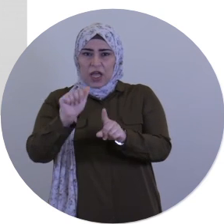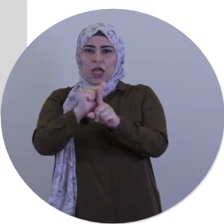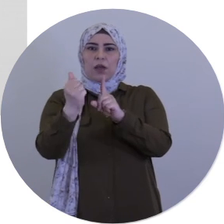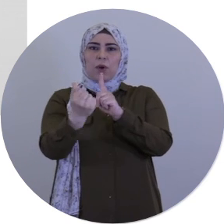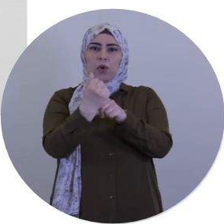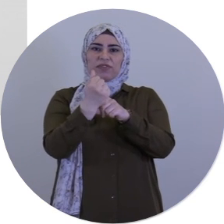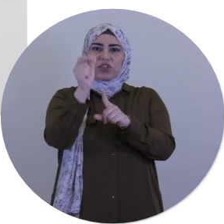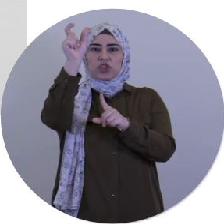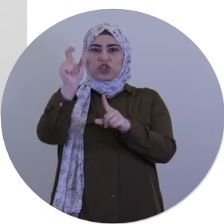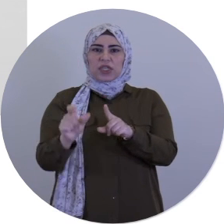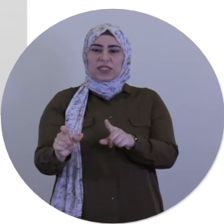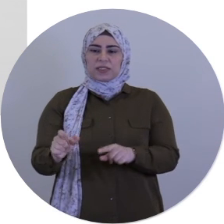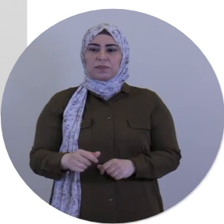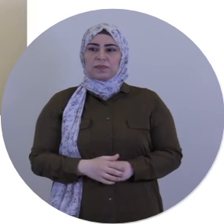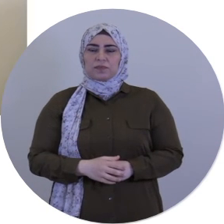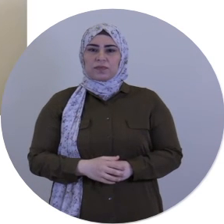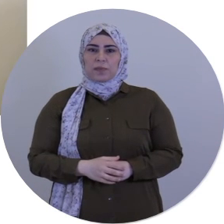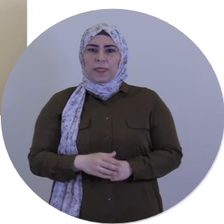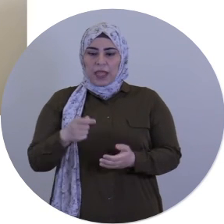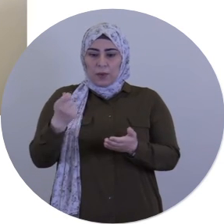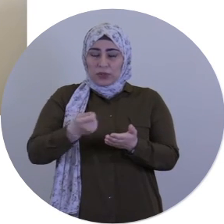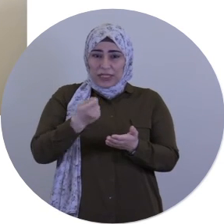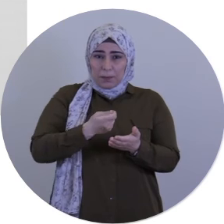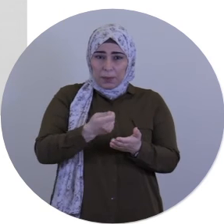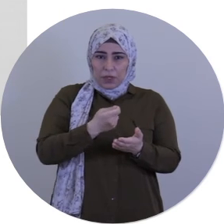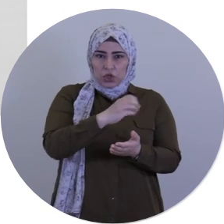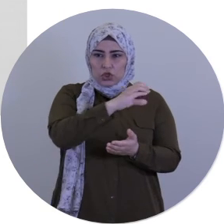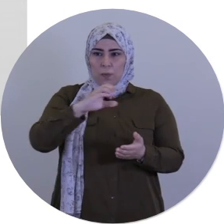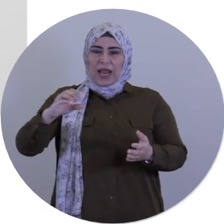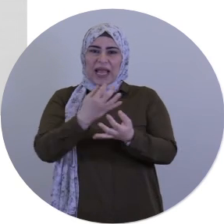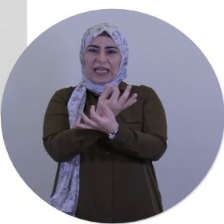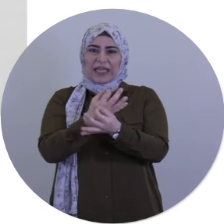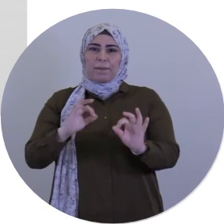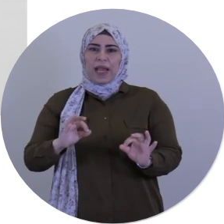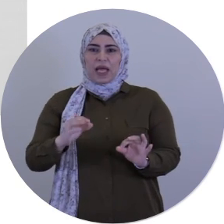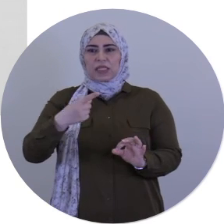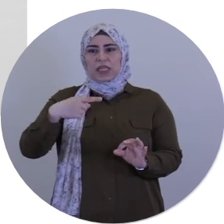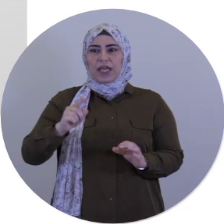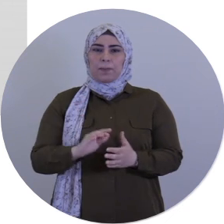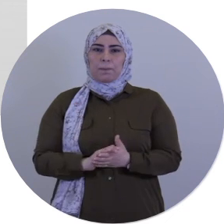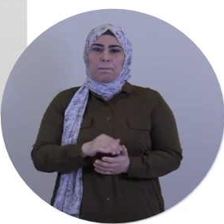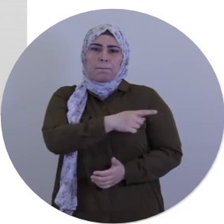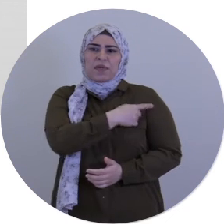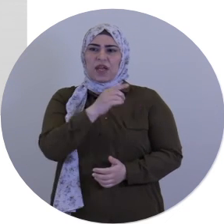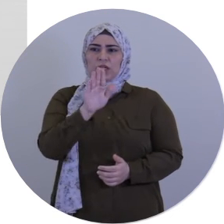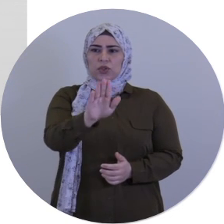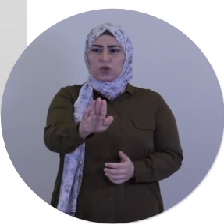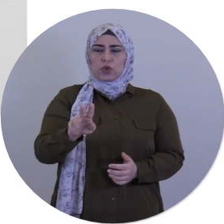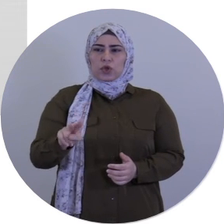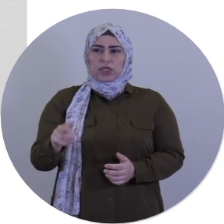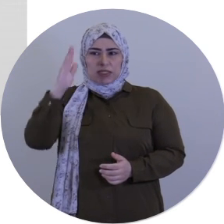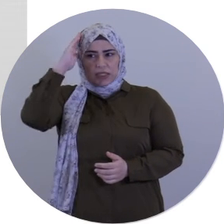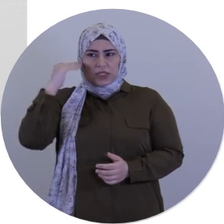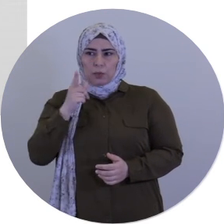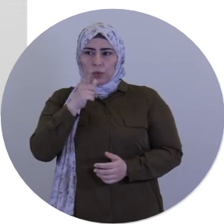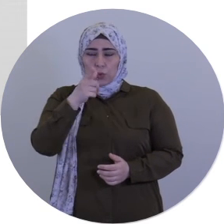write a full, accurate sentence. Let's get started. The situation is, your sister says that it's better to